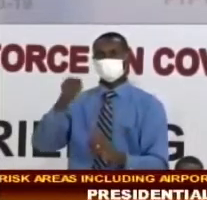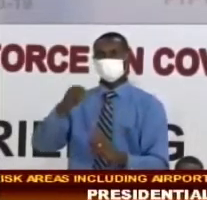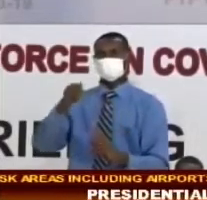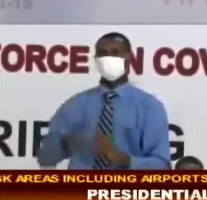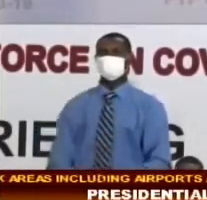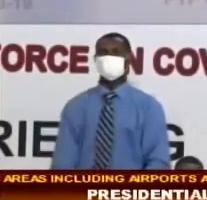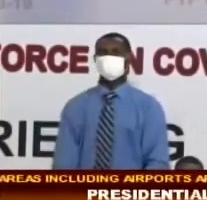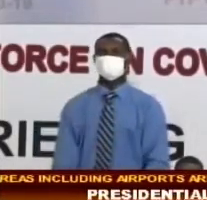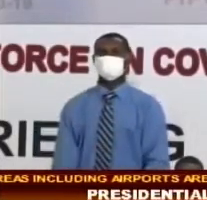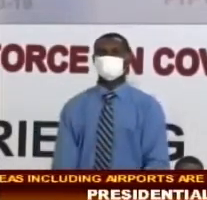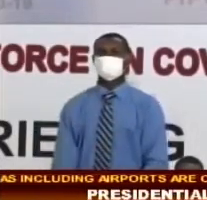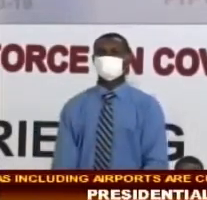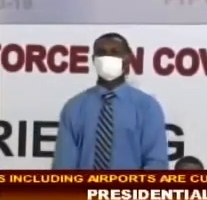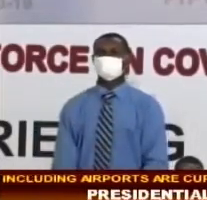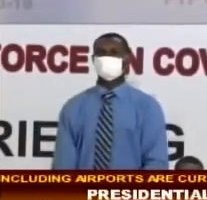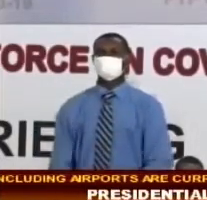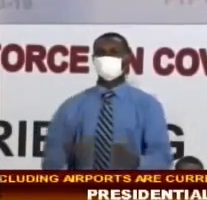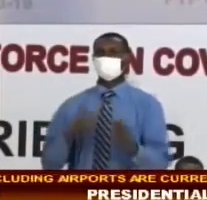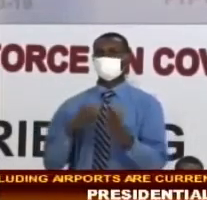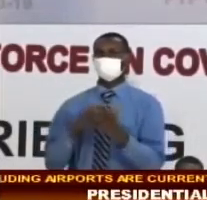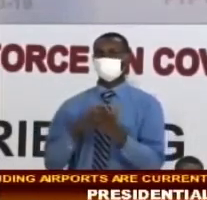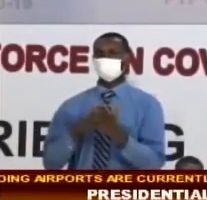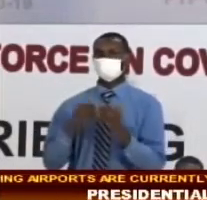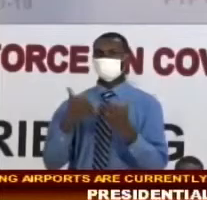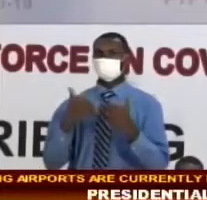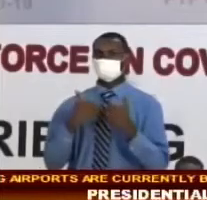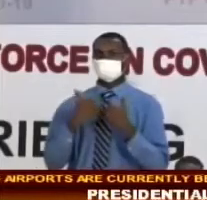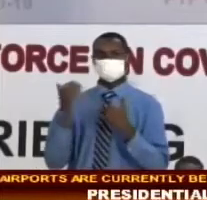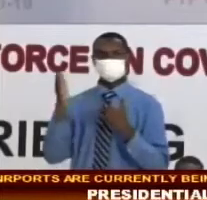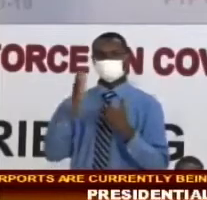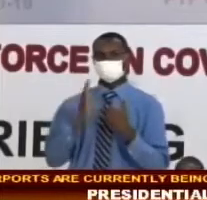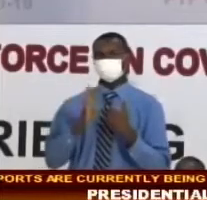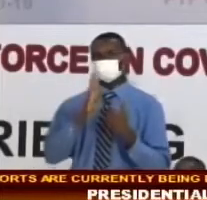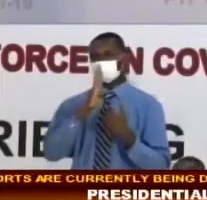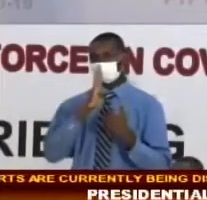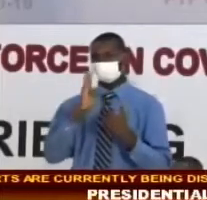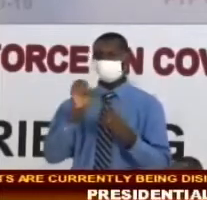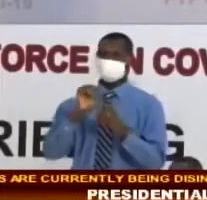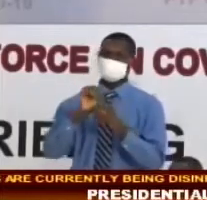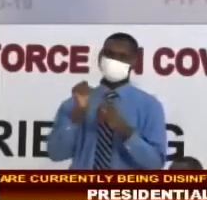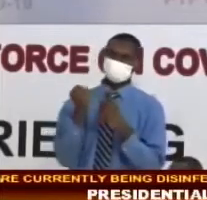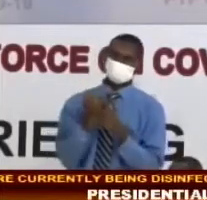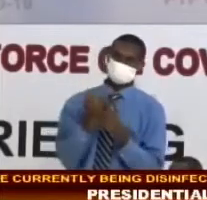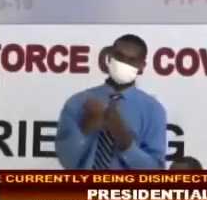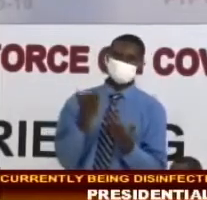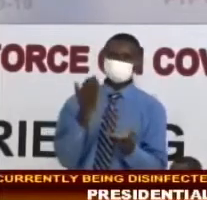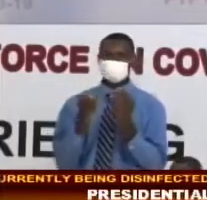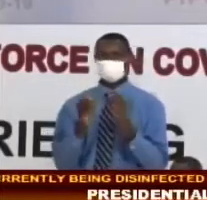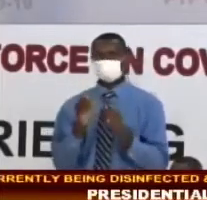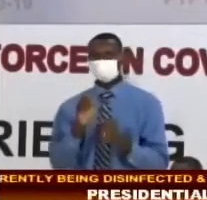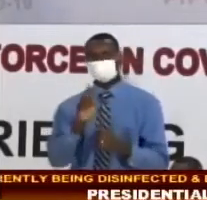So it has never been a situation of one size fits all.